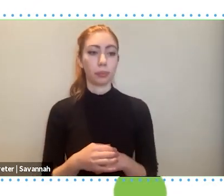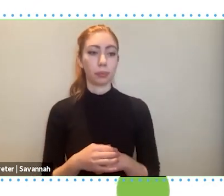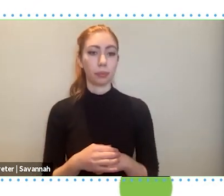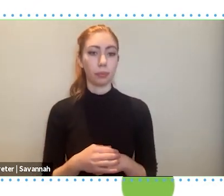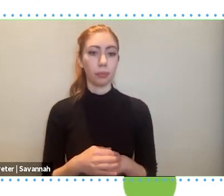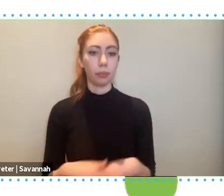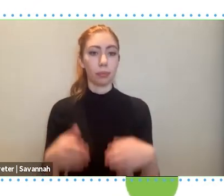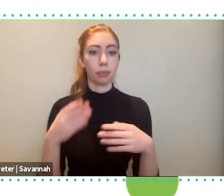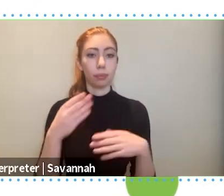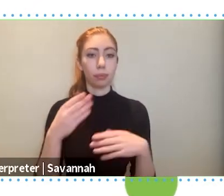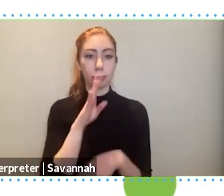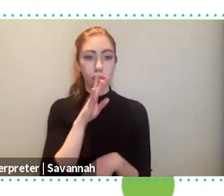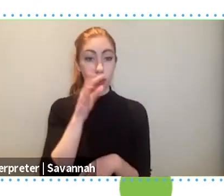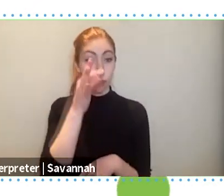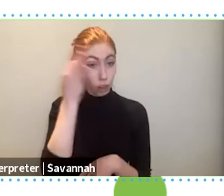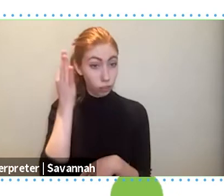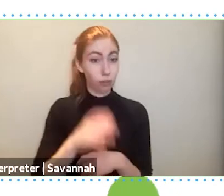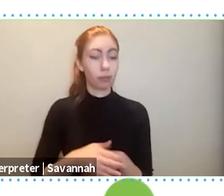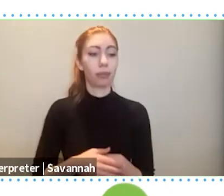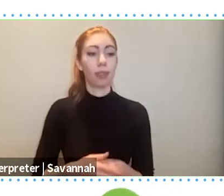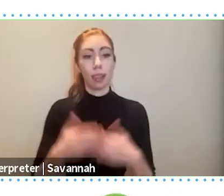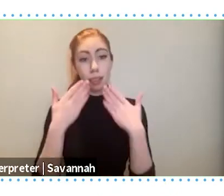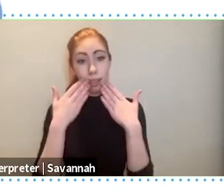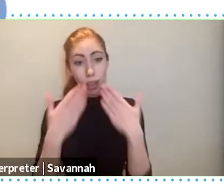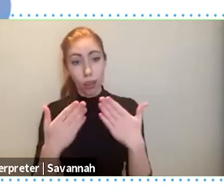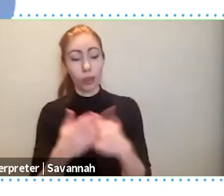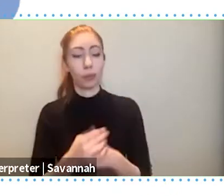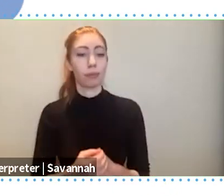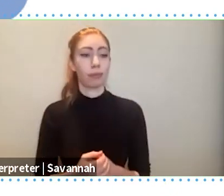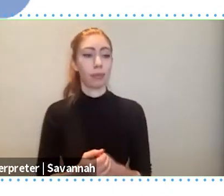Thanks, everyone. Stay safe. À la prochaine.